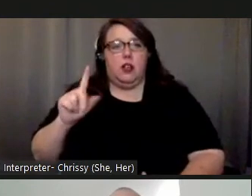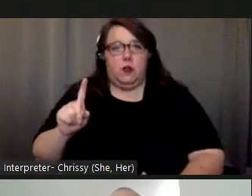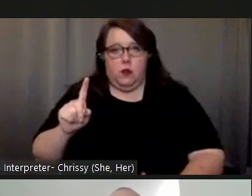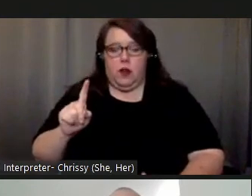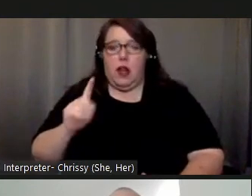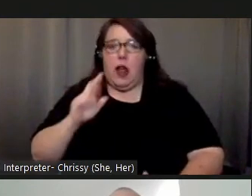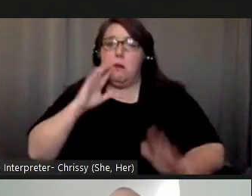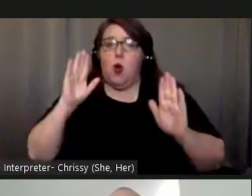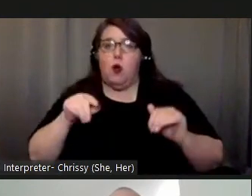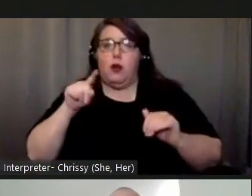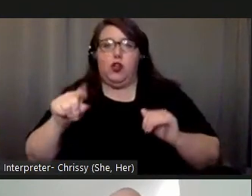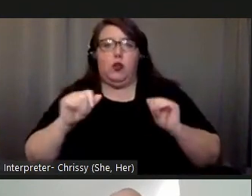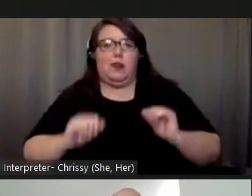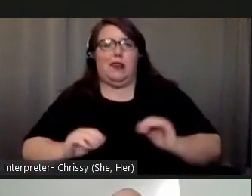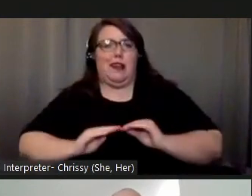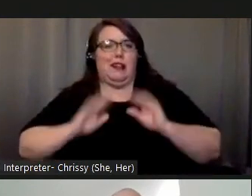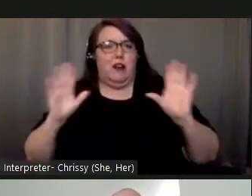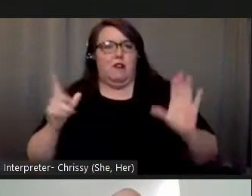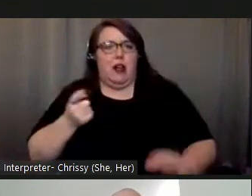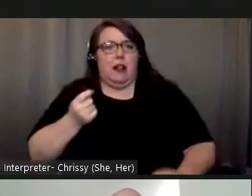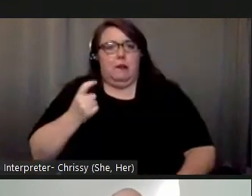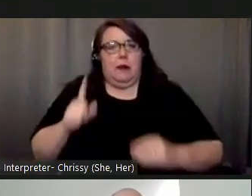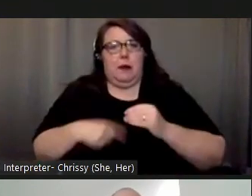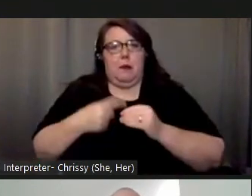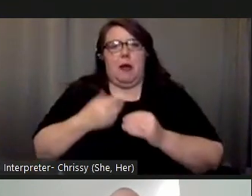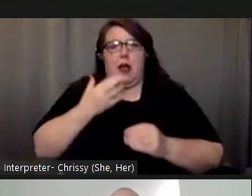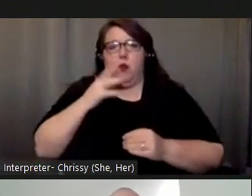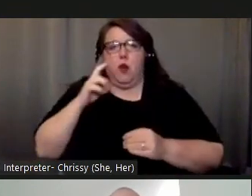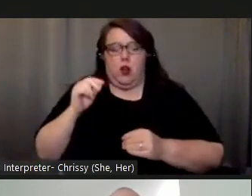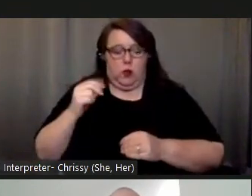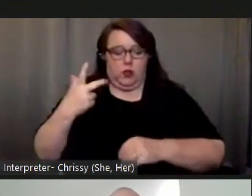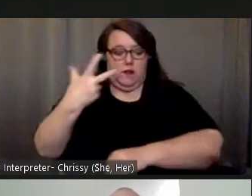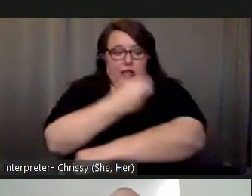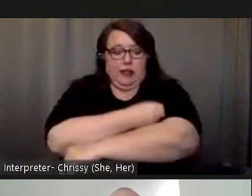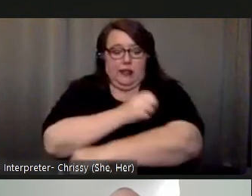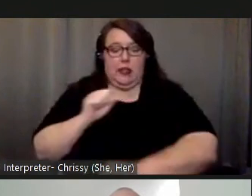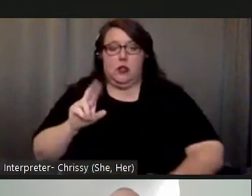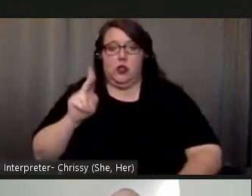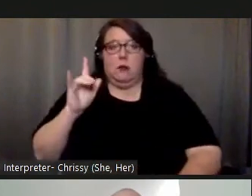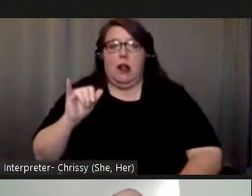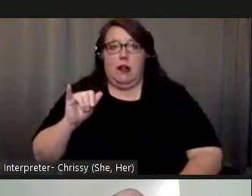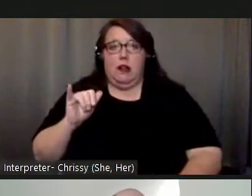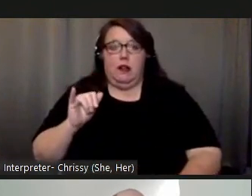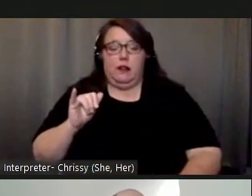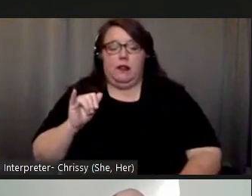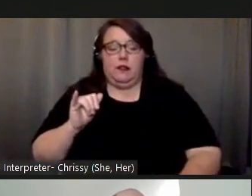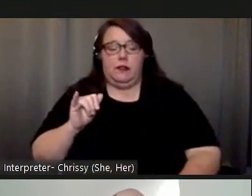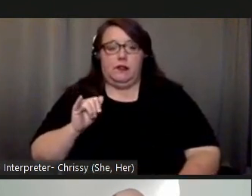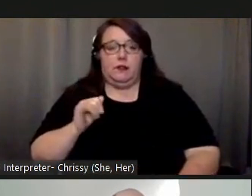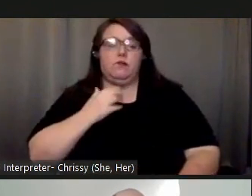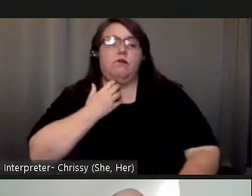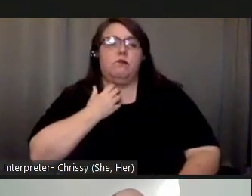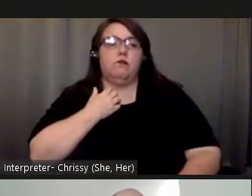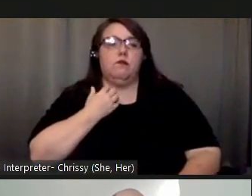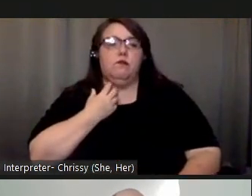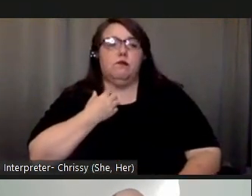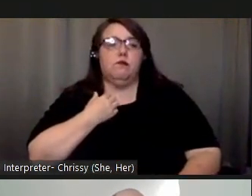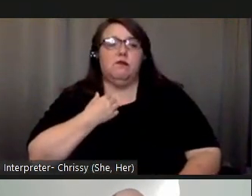just kind of clarify a little bit about Colorado's vaccine supply. I know as a